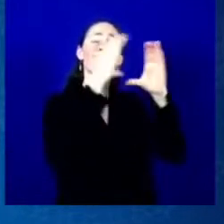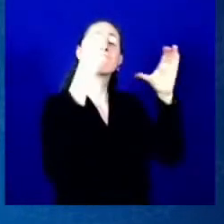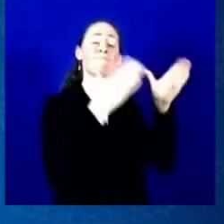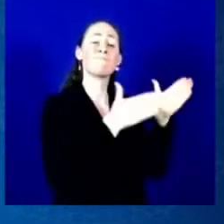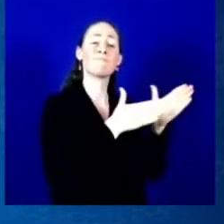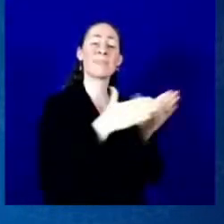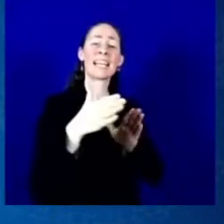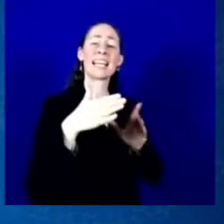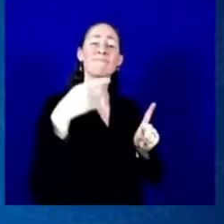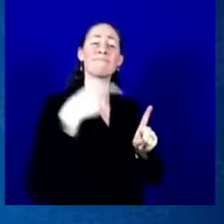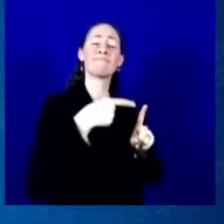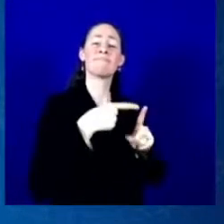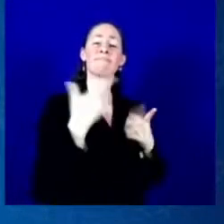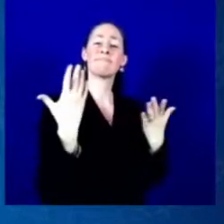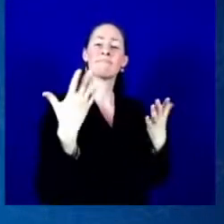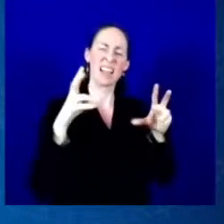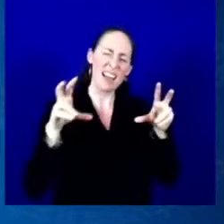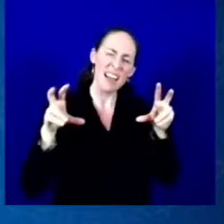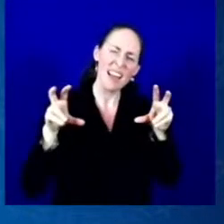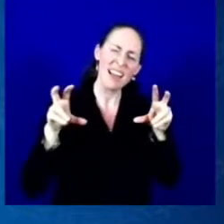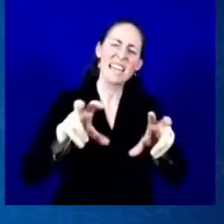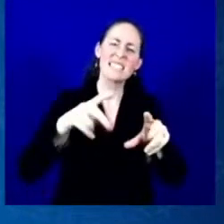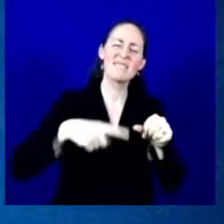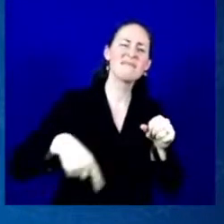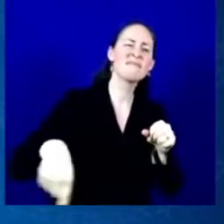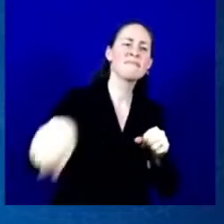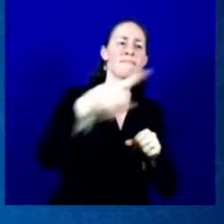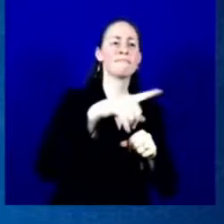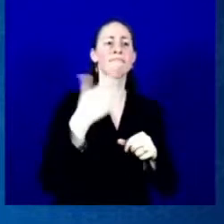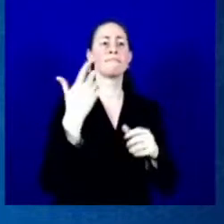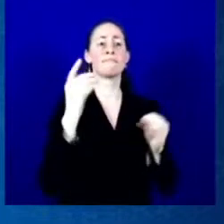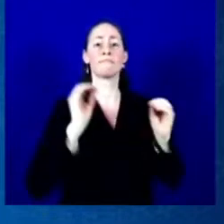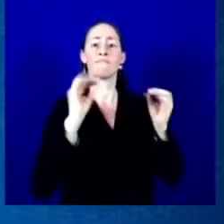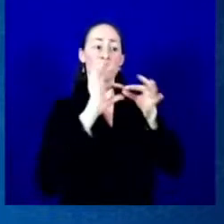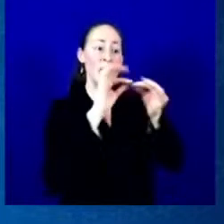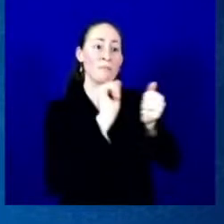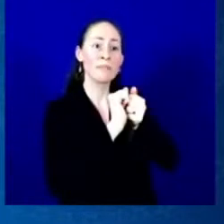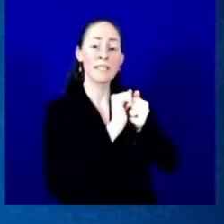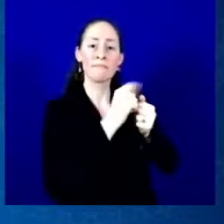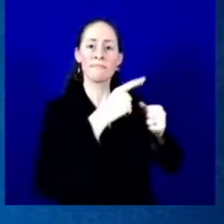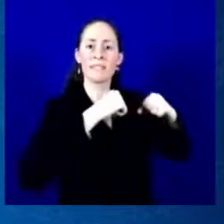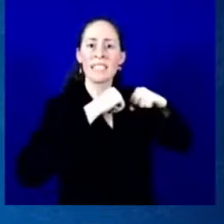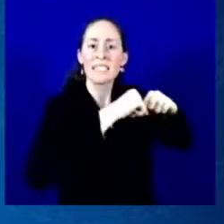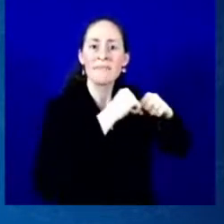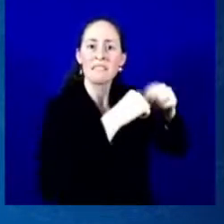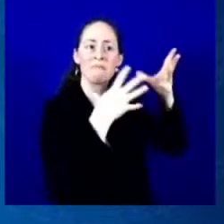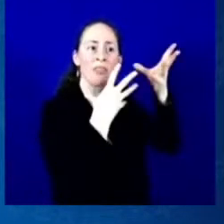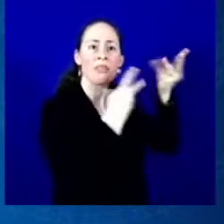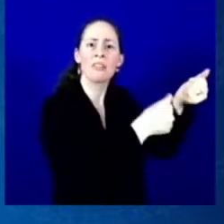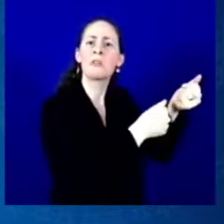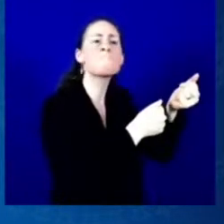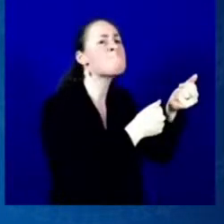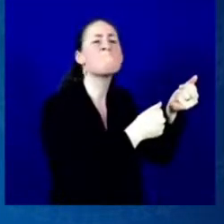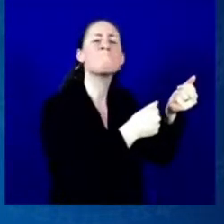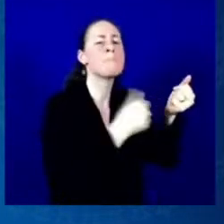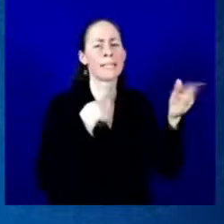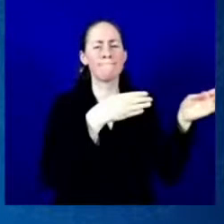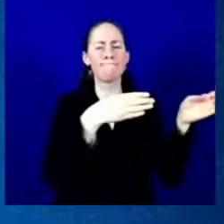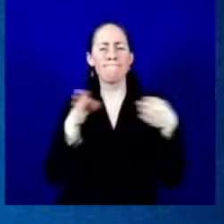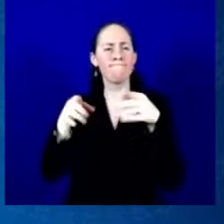record. We'll see more technological change, and some of you know more about this than I